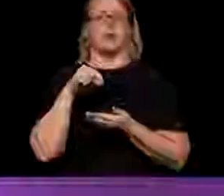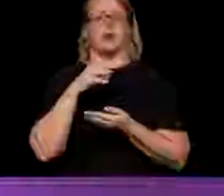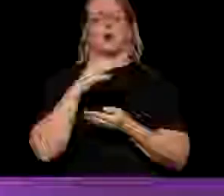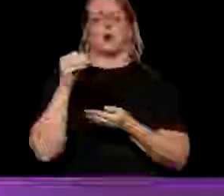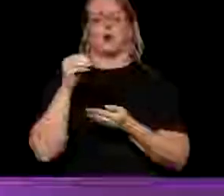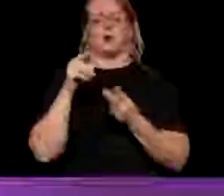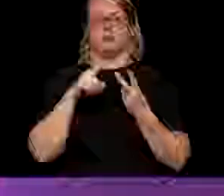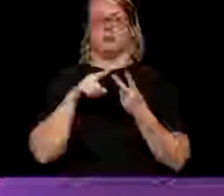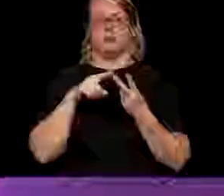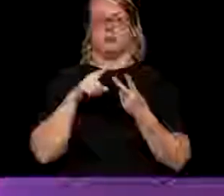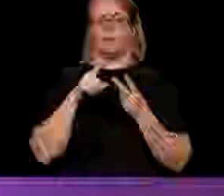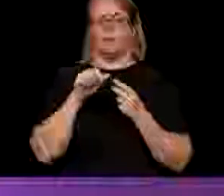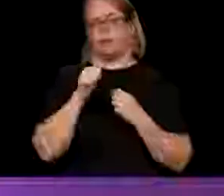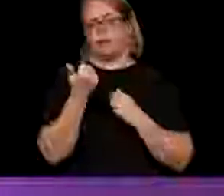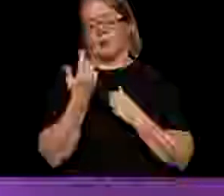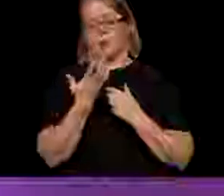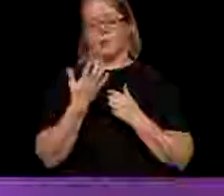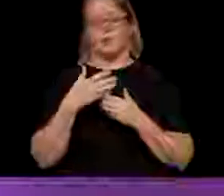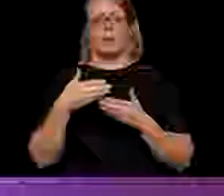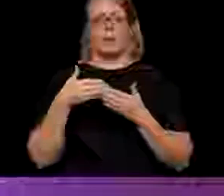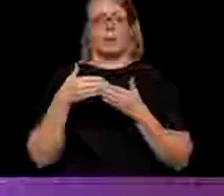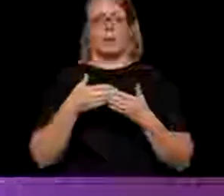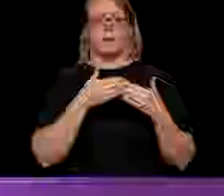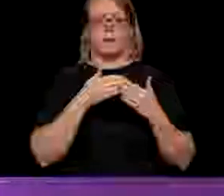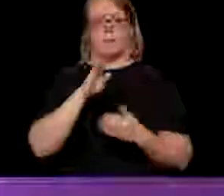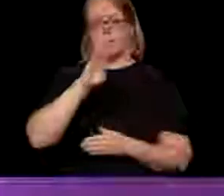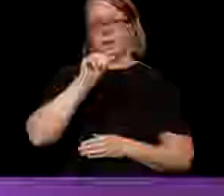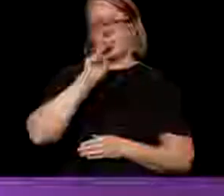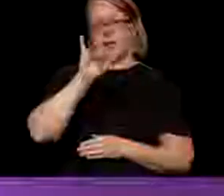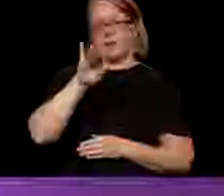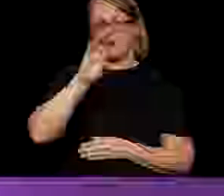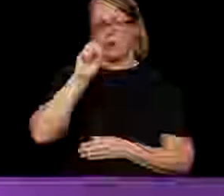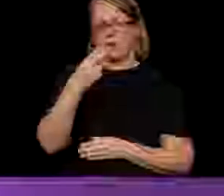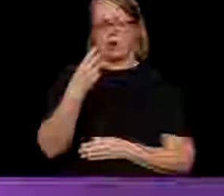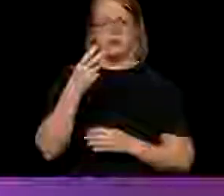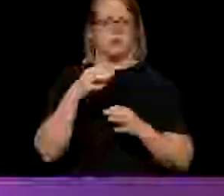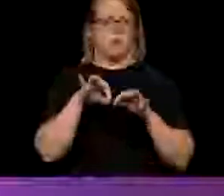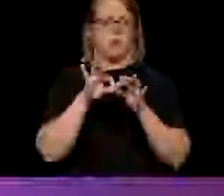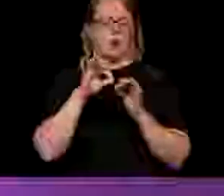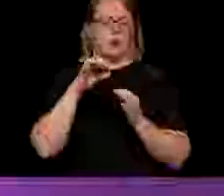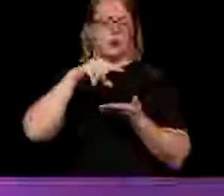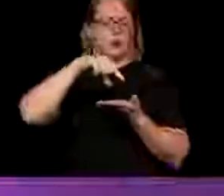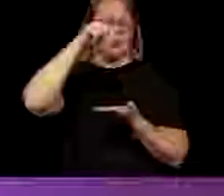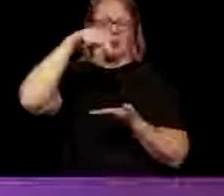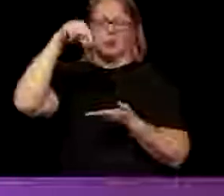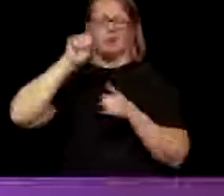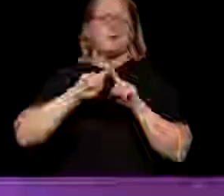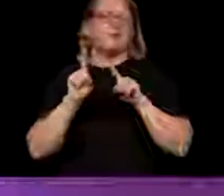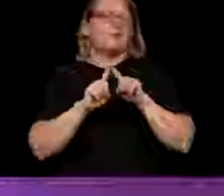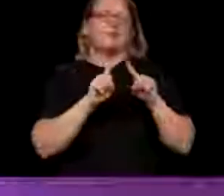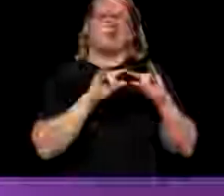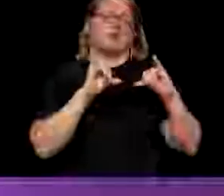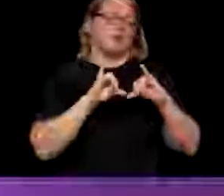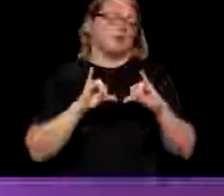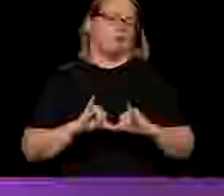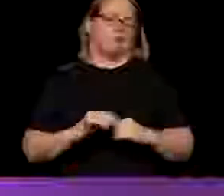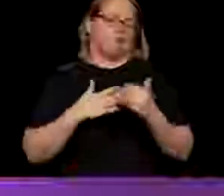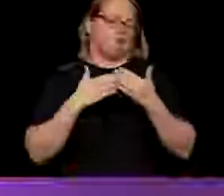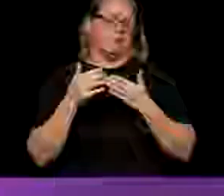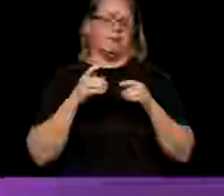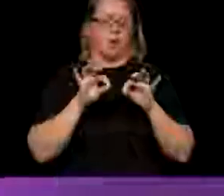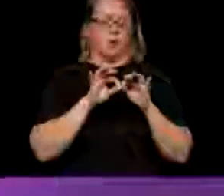type brushes. The bigger one I'm going to call the cousin brush, and that little guy we're going to call the baby